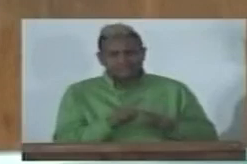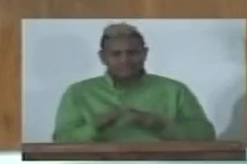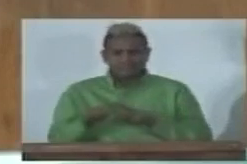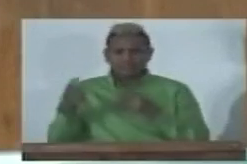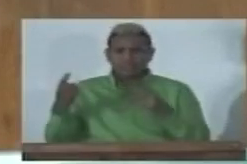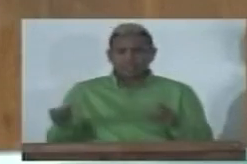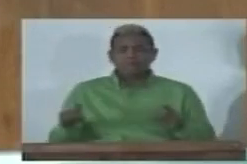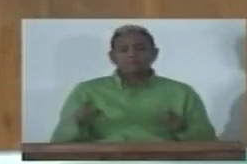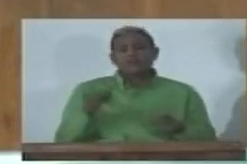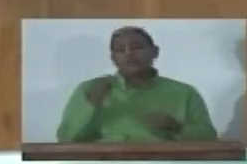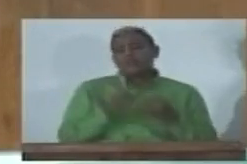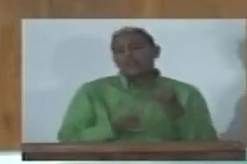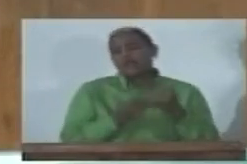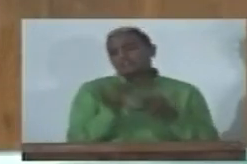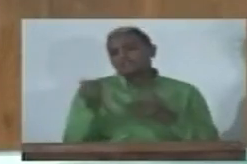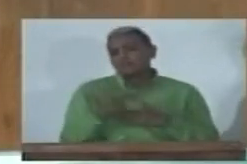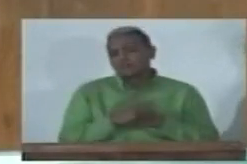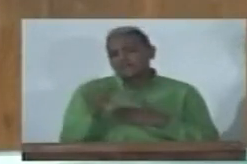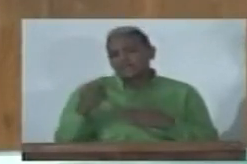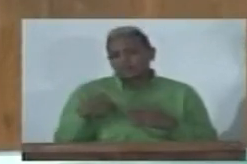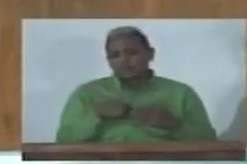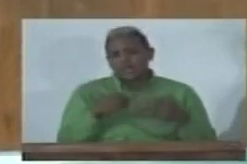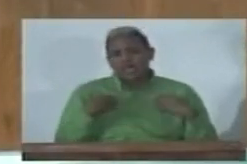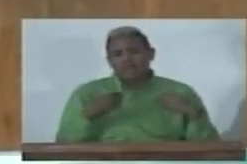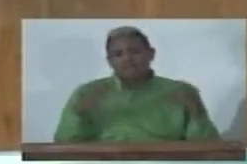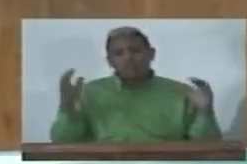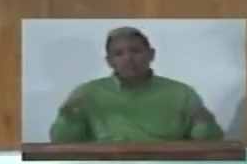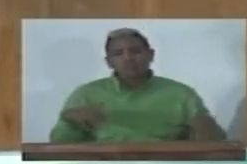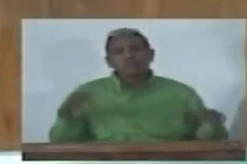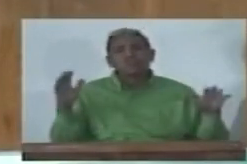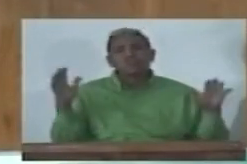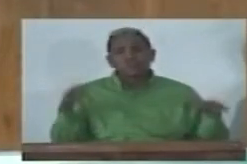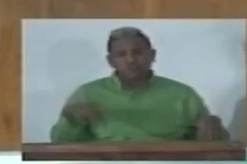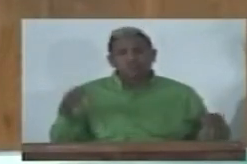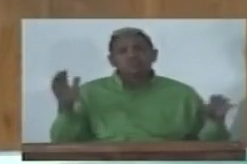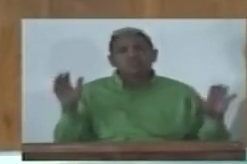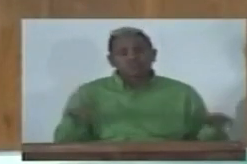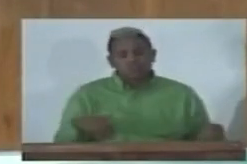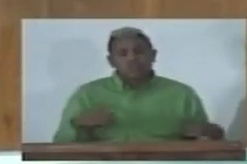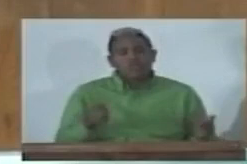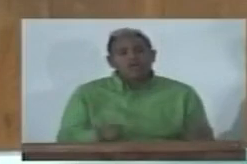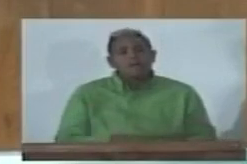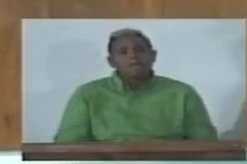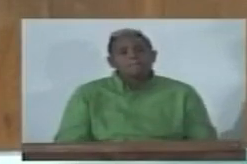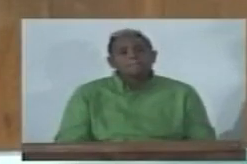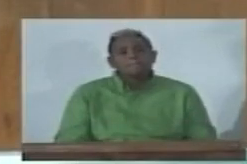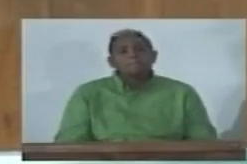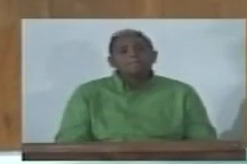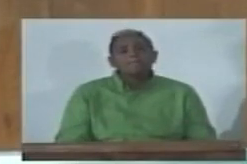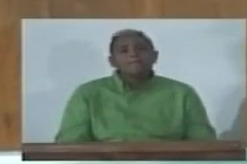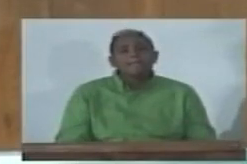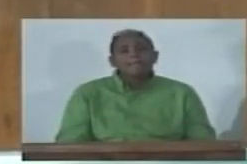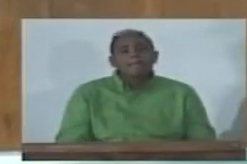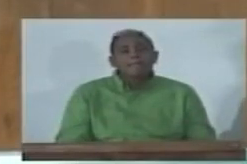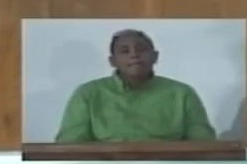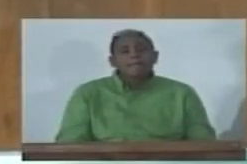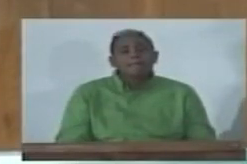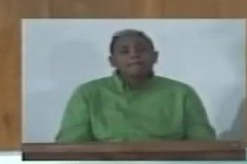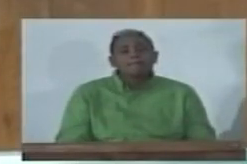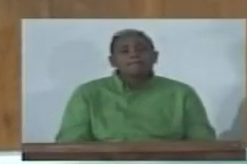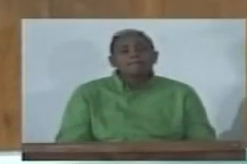having more than normal rainfall. And we have seen and we have heard